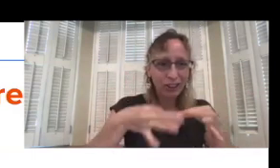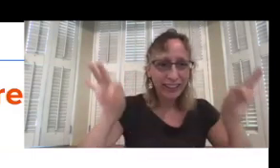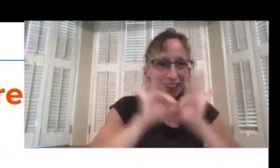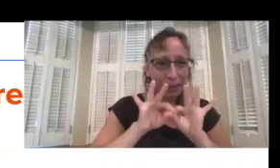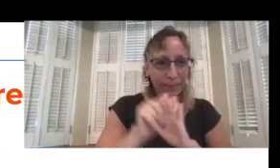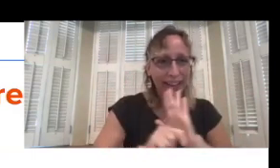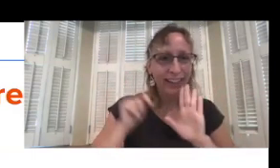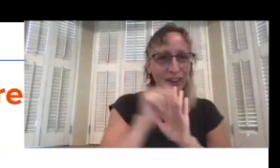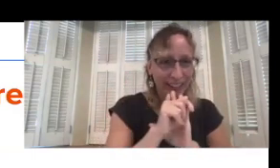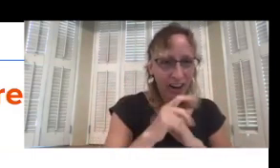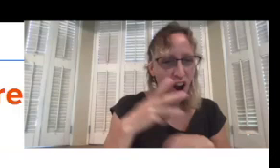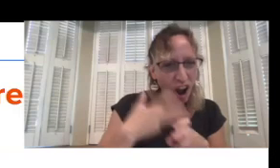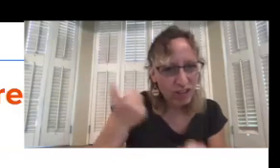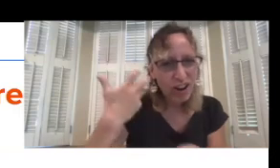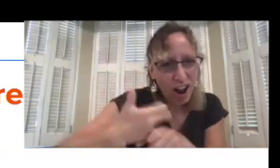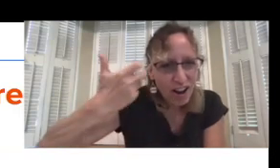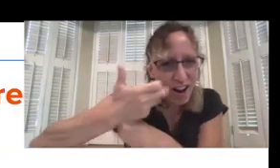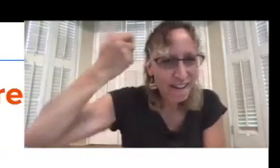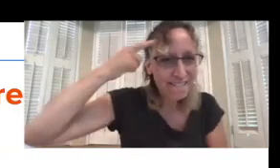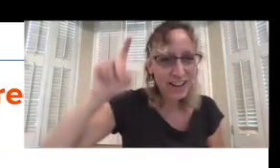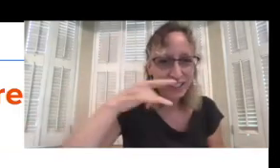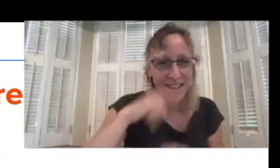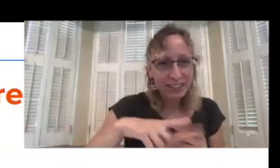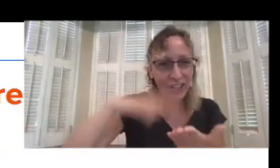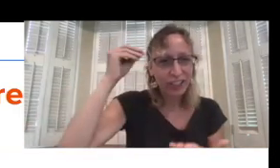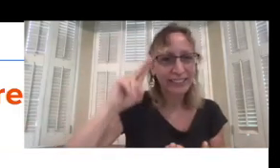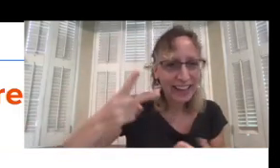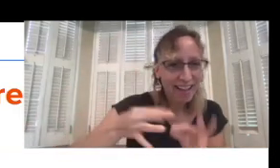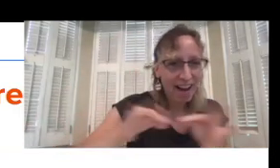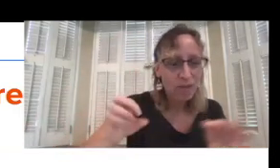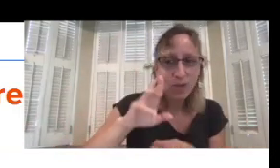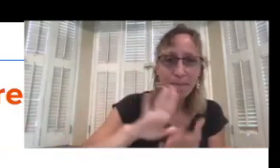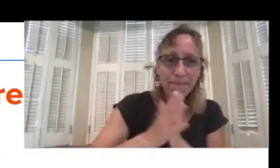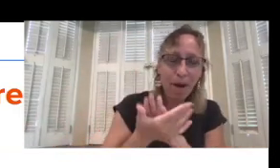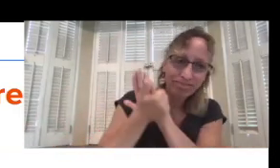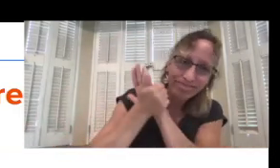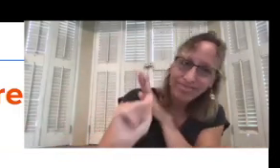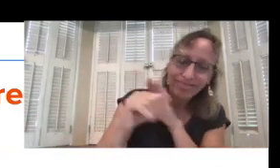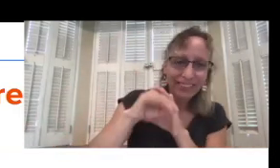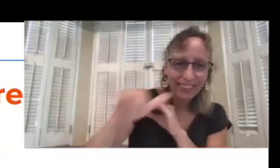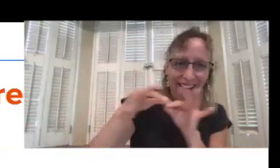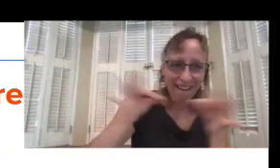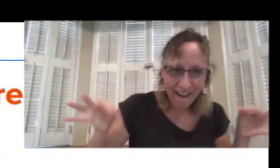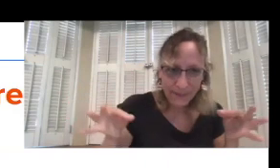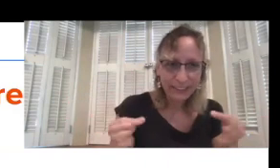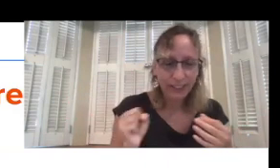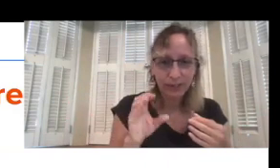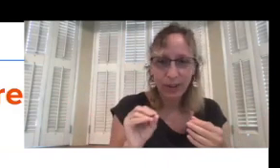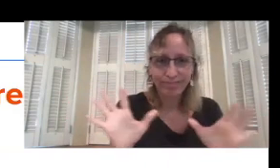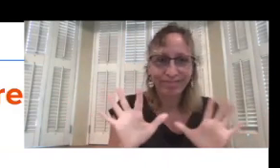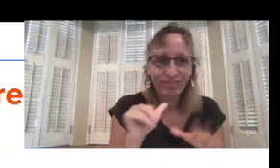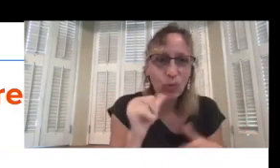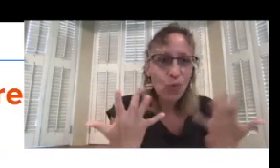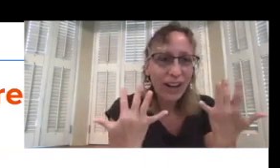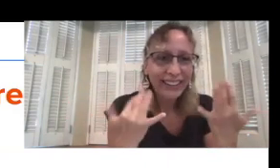that language well, and it goes past the critical period. It gets harder and harder for a child to learn their second language or become